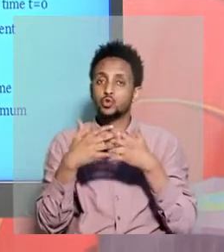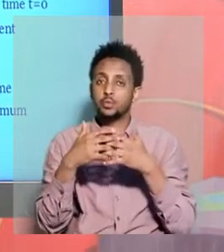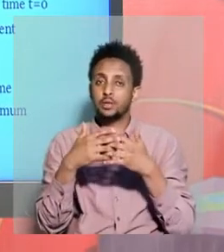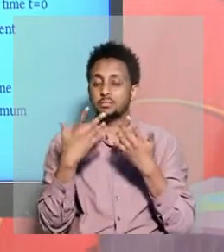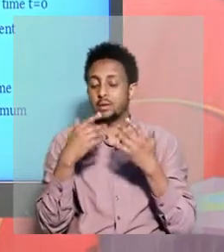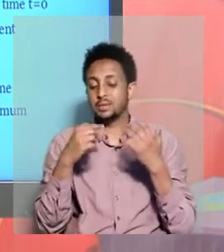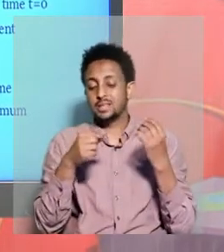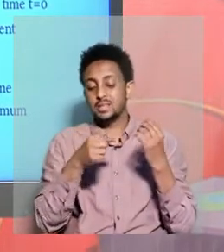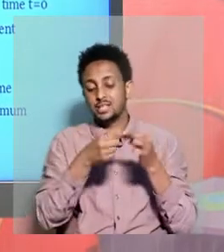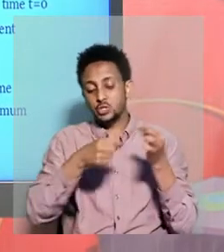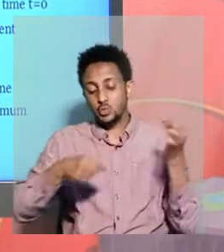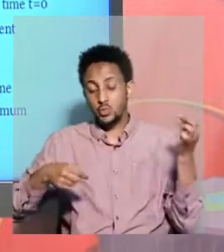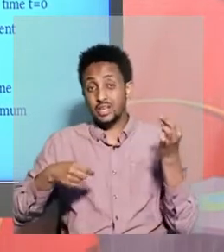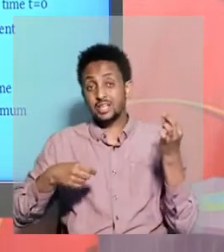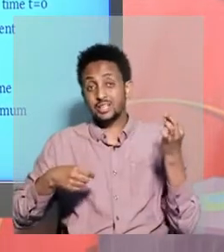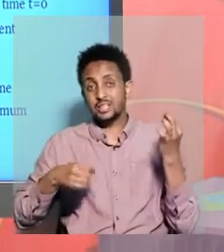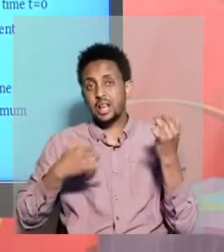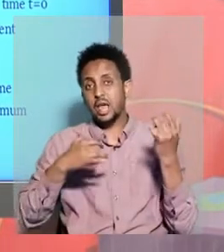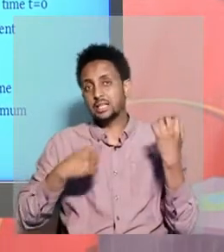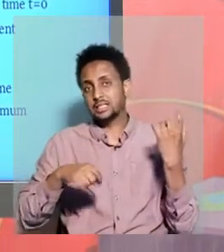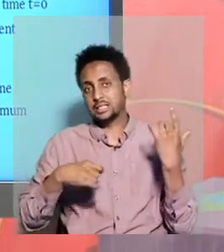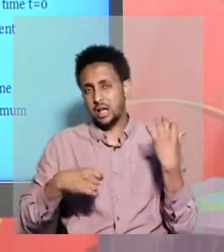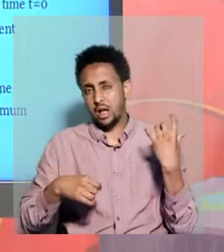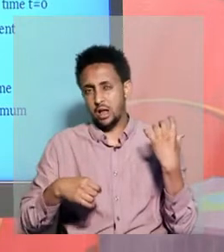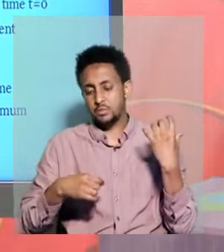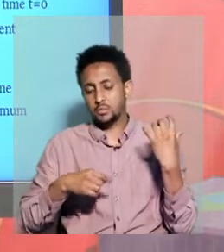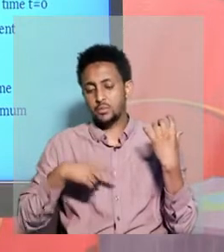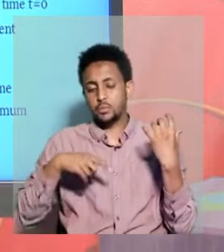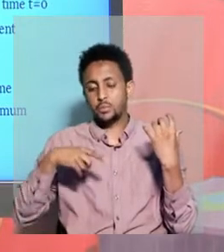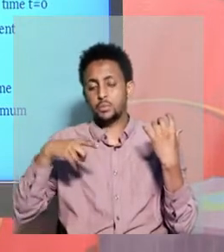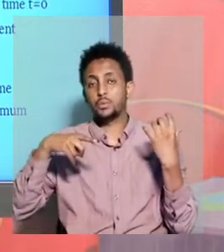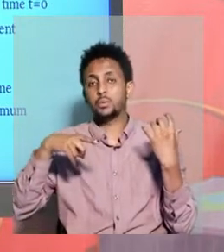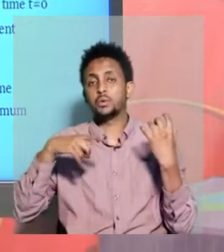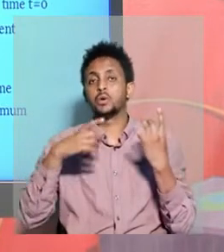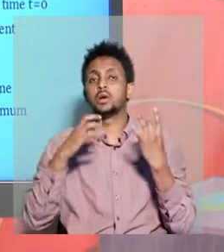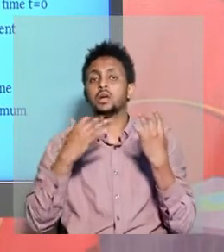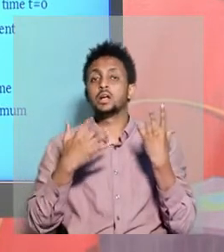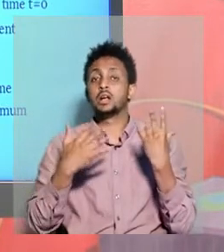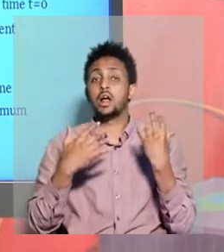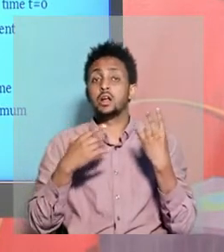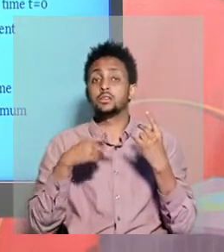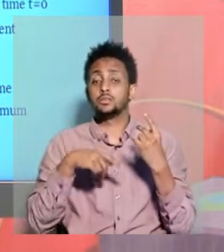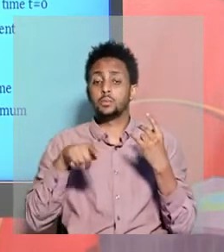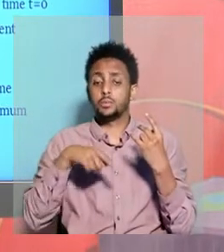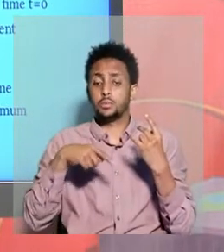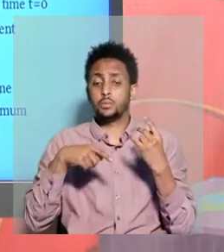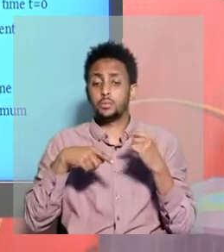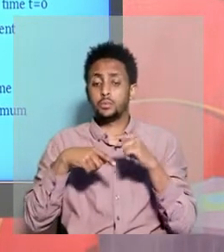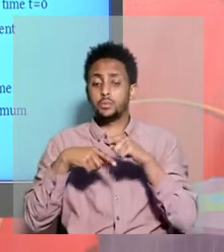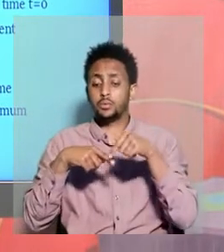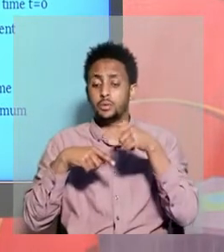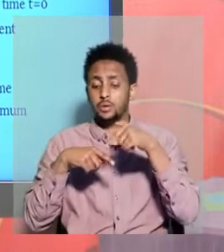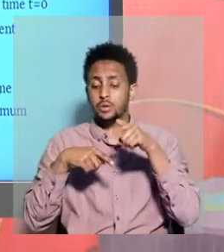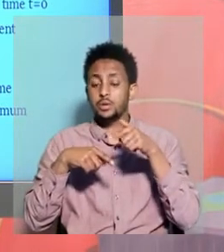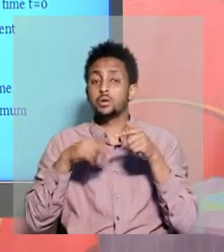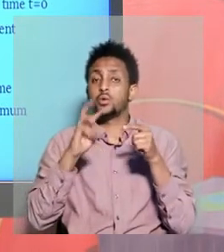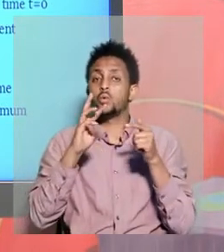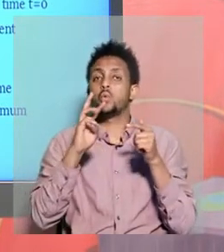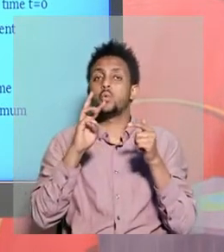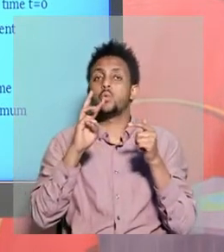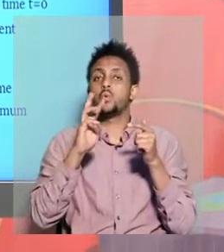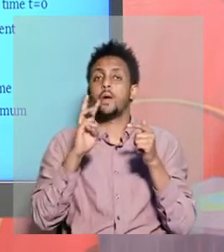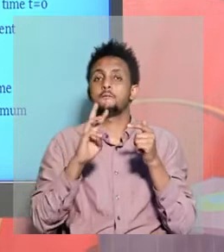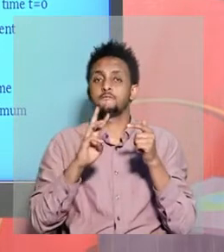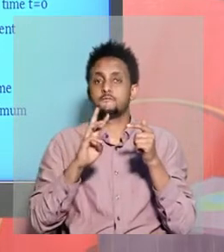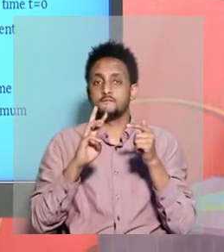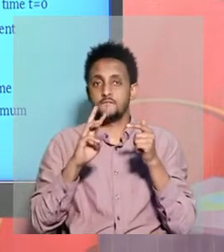be string instruments like guitar, it might be car like us, and so on, or it might